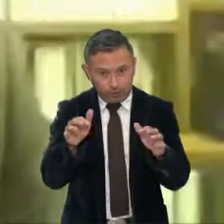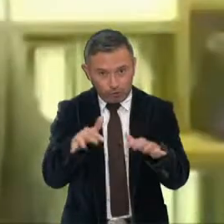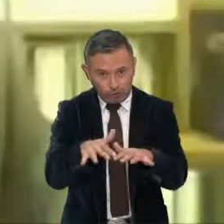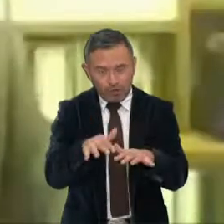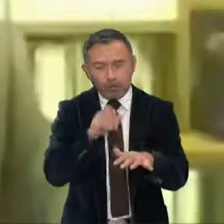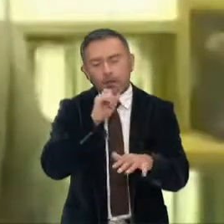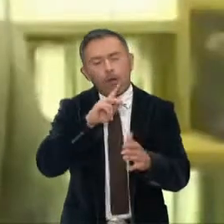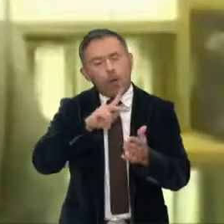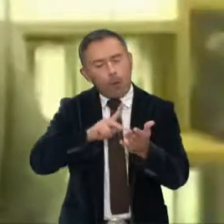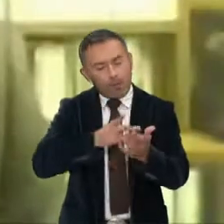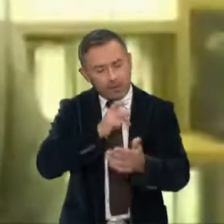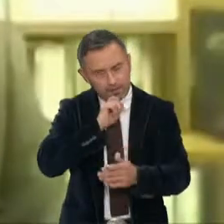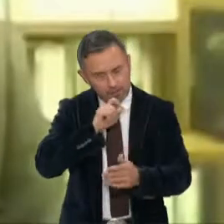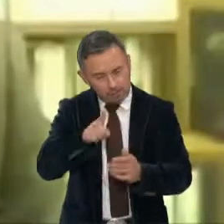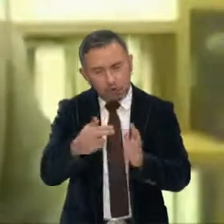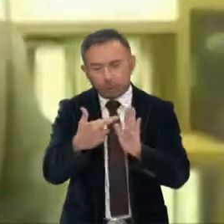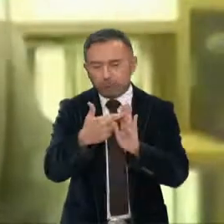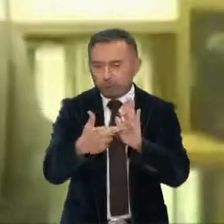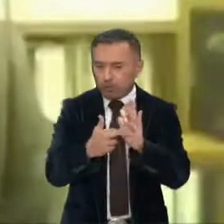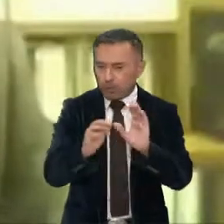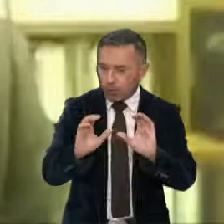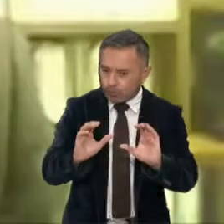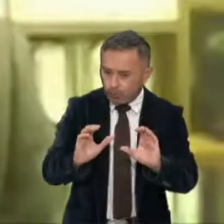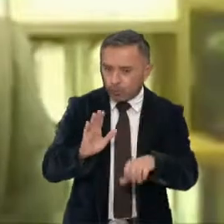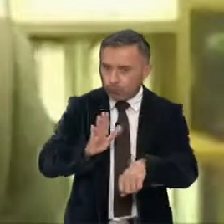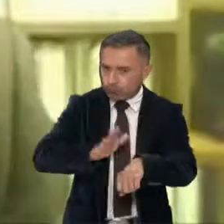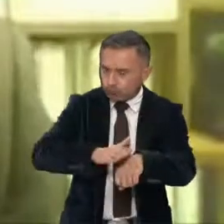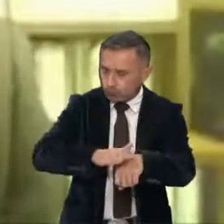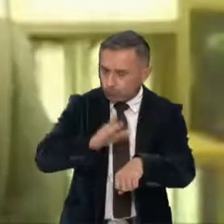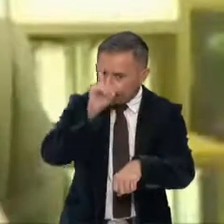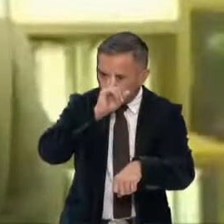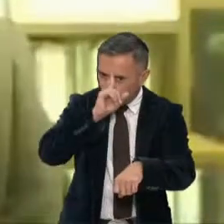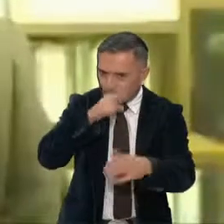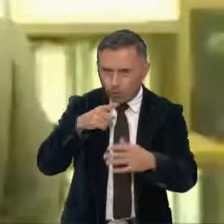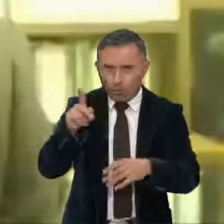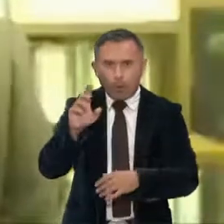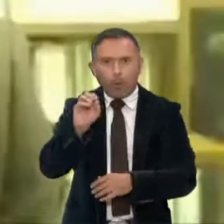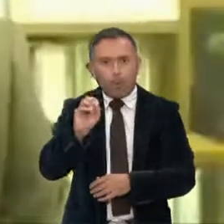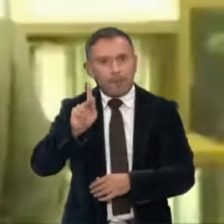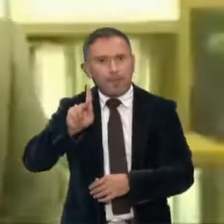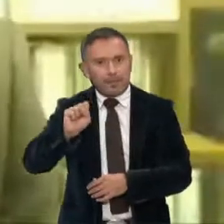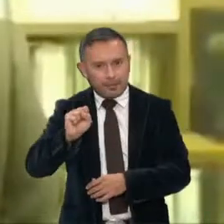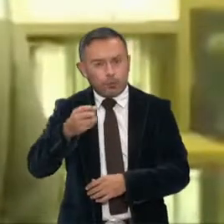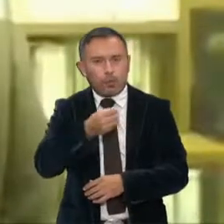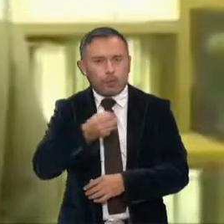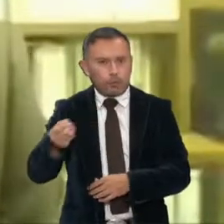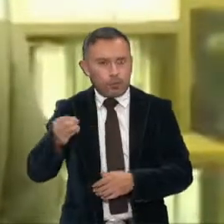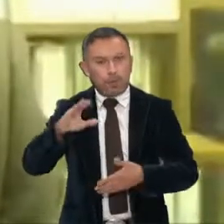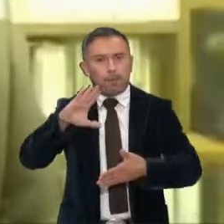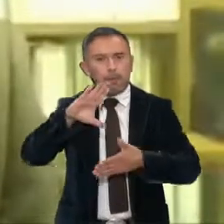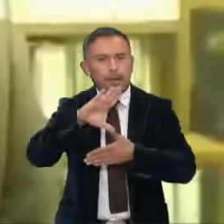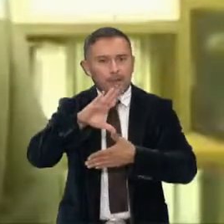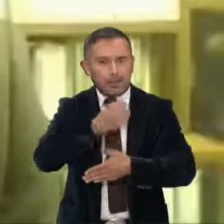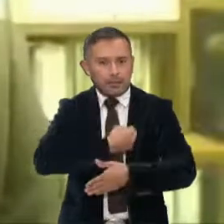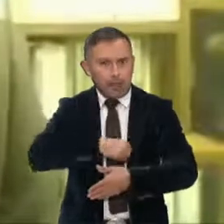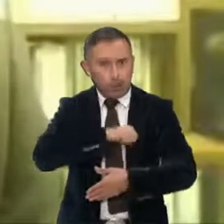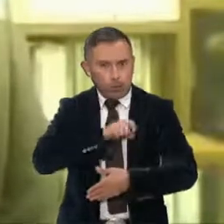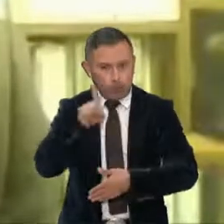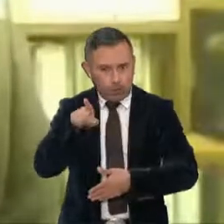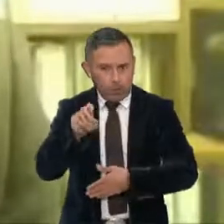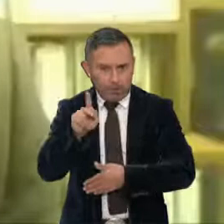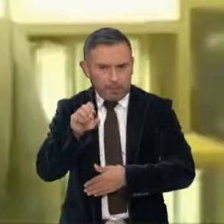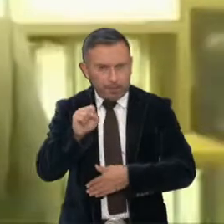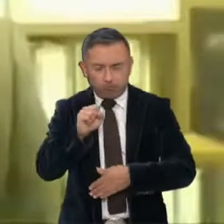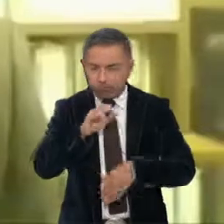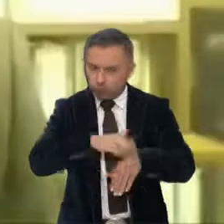this election, once again, we are going to follow the recommendations of the Pan American Organization of